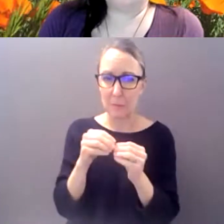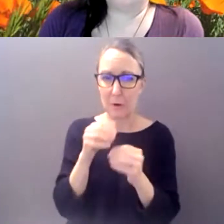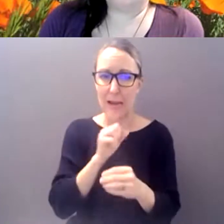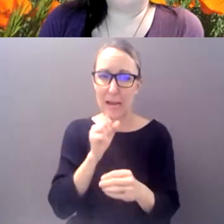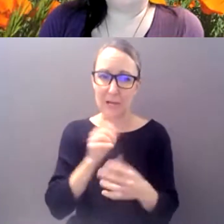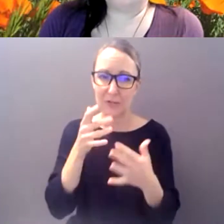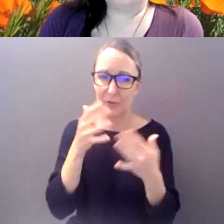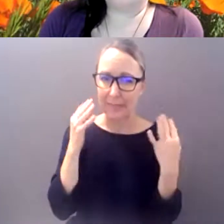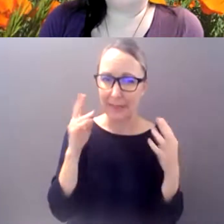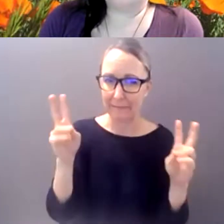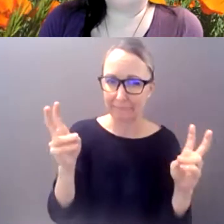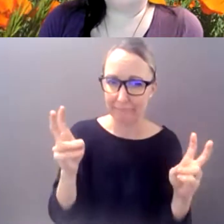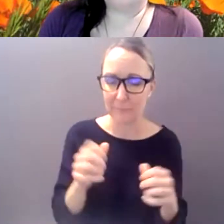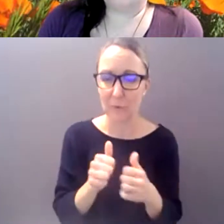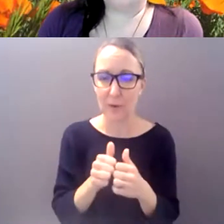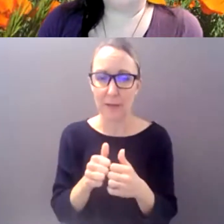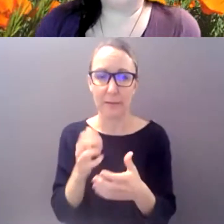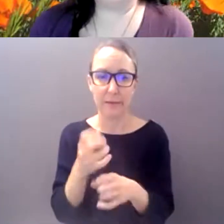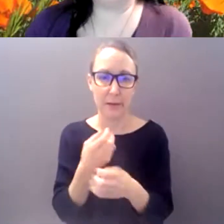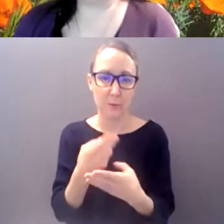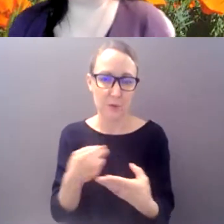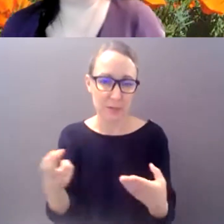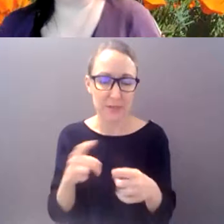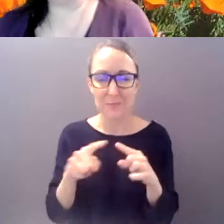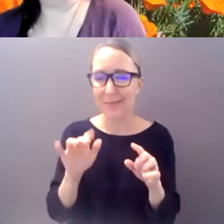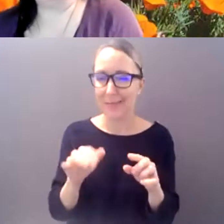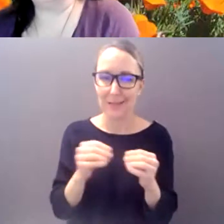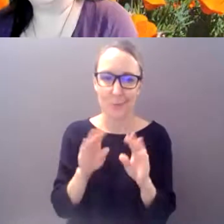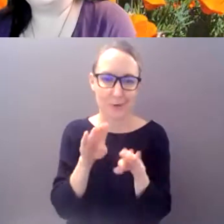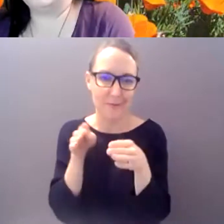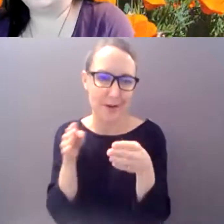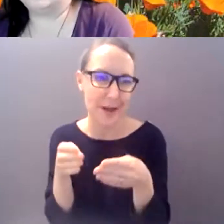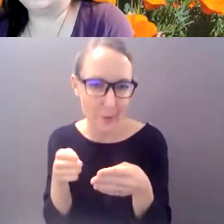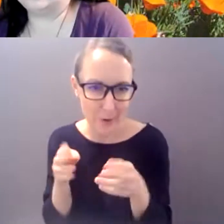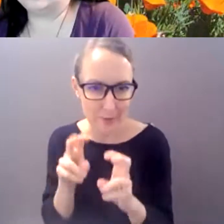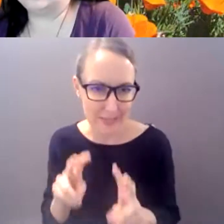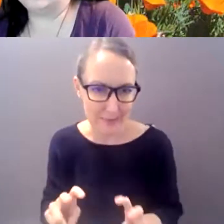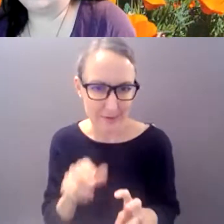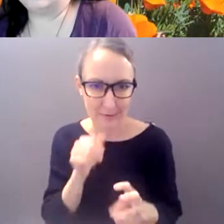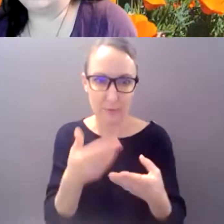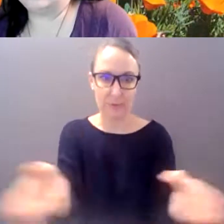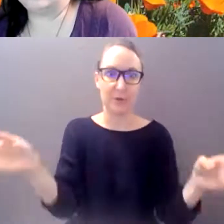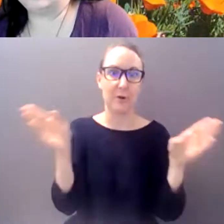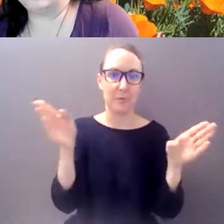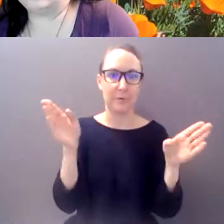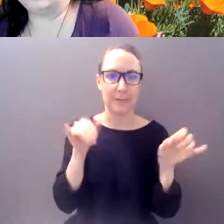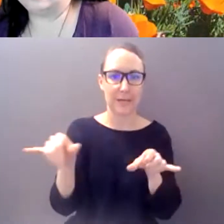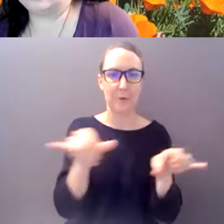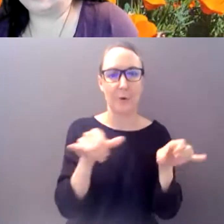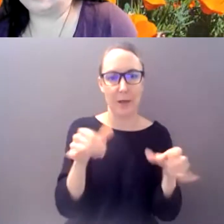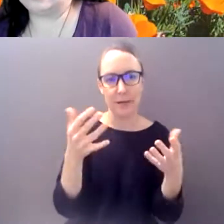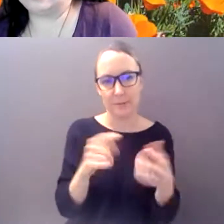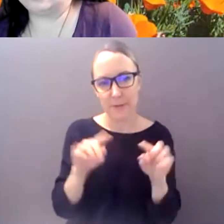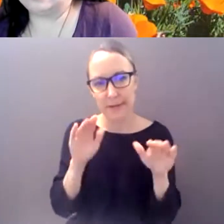friendly in terms of getting resources. But that's a narrower assessment concept that we're working on.